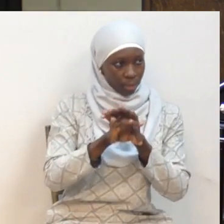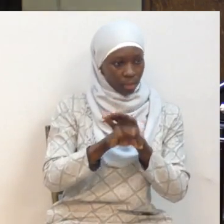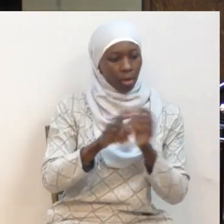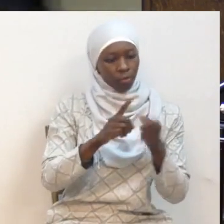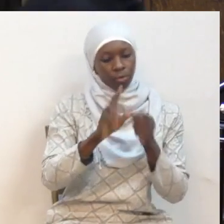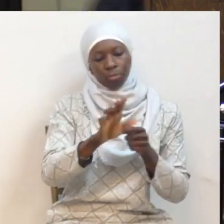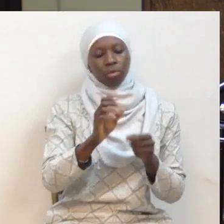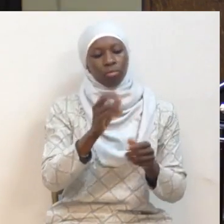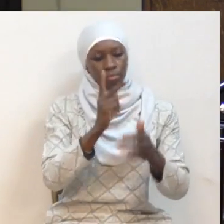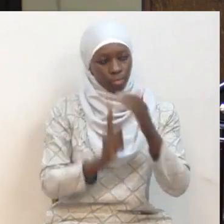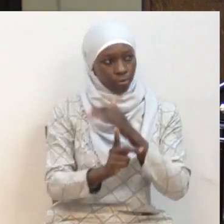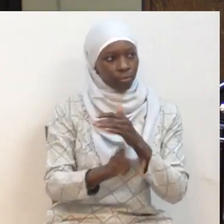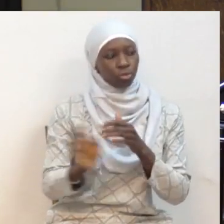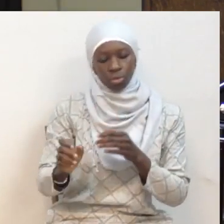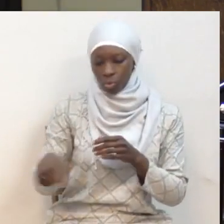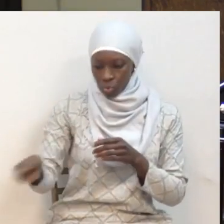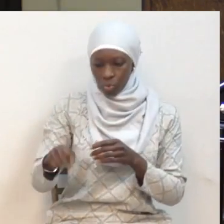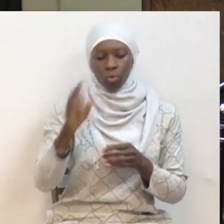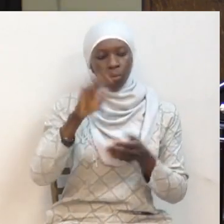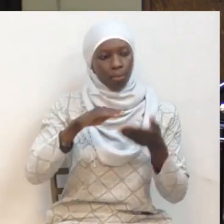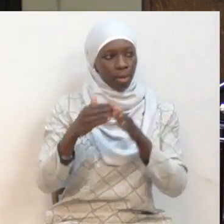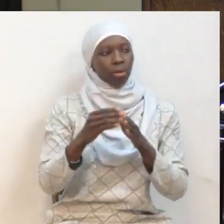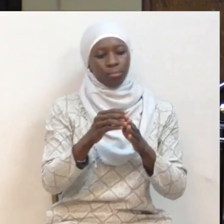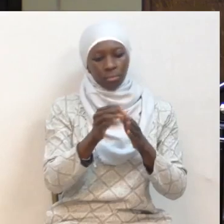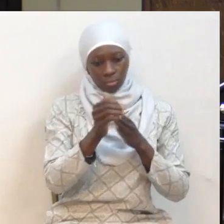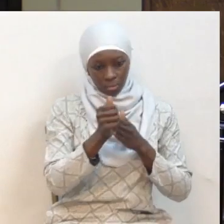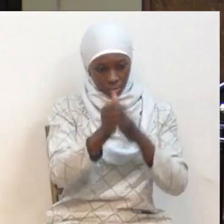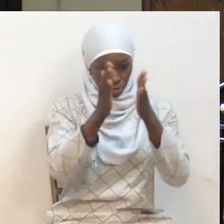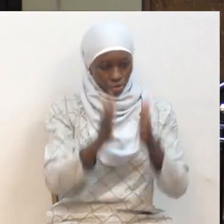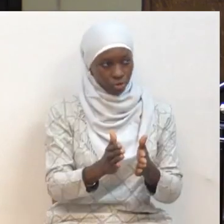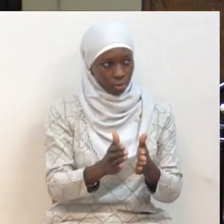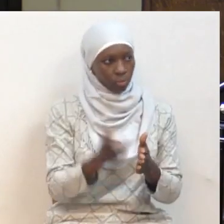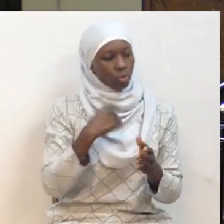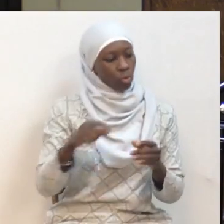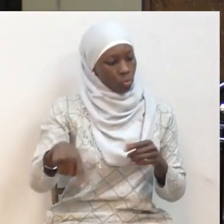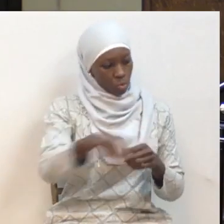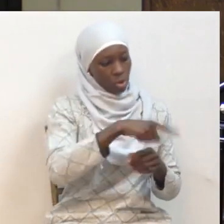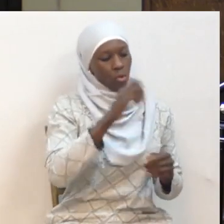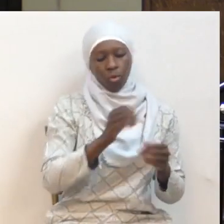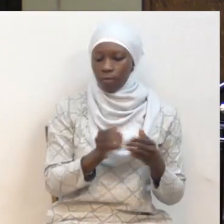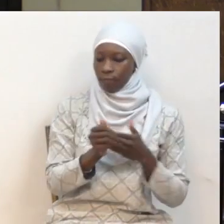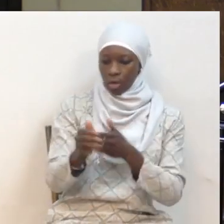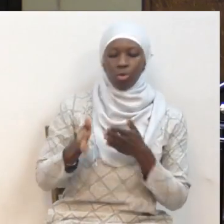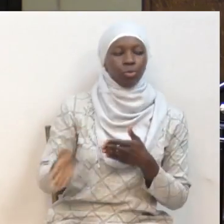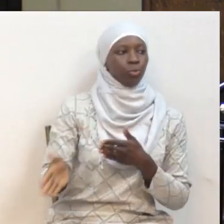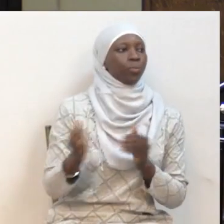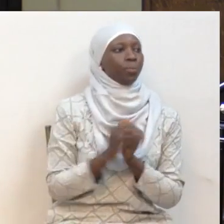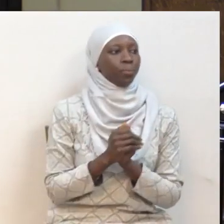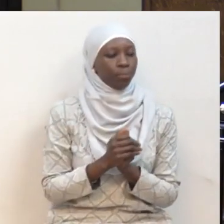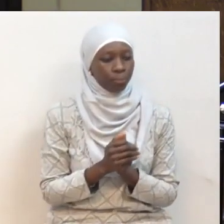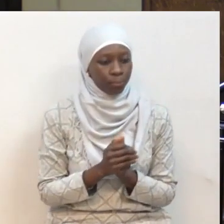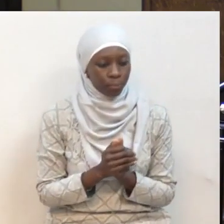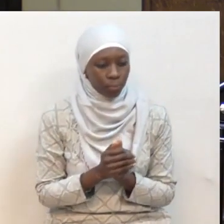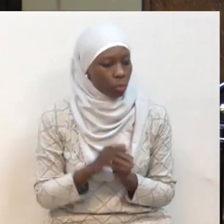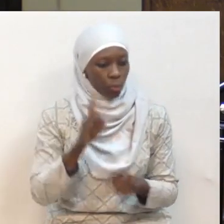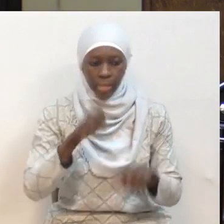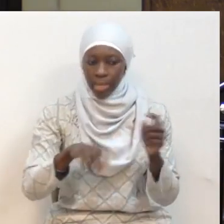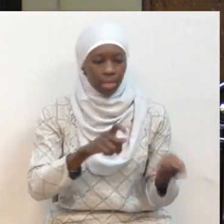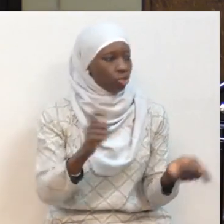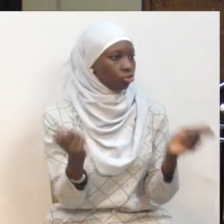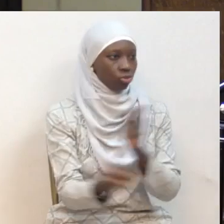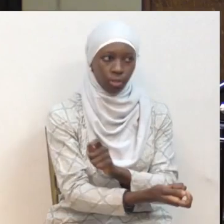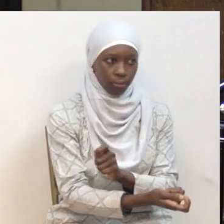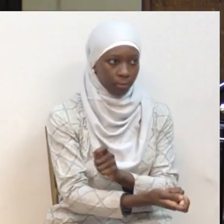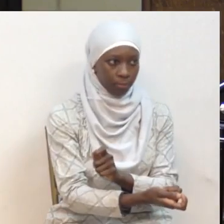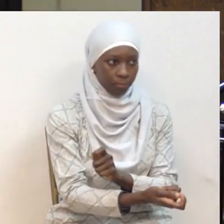is how the Seerah gives us how Abu Bakr radiallahu anhu became the